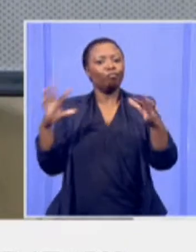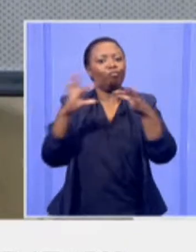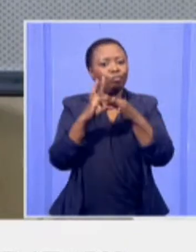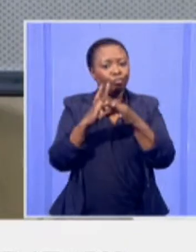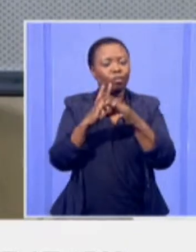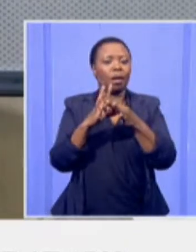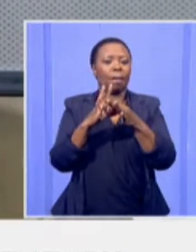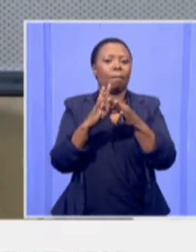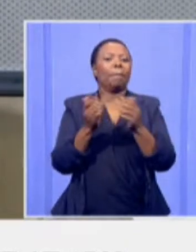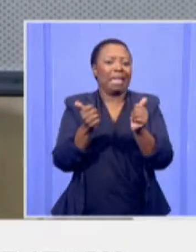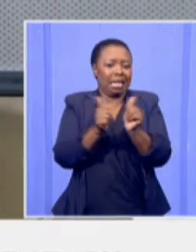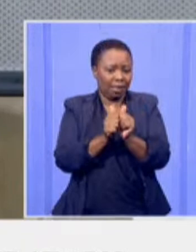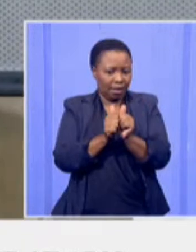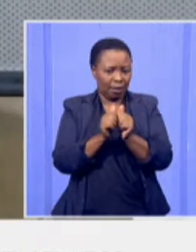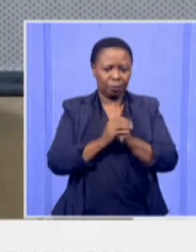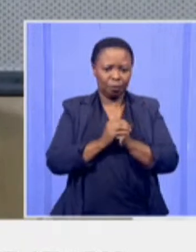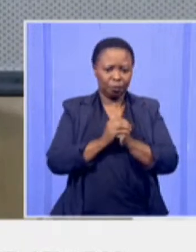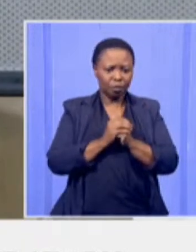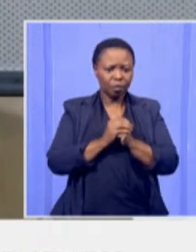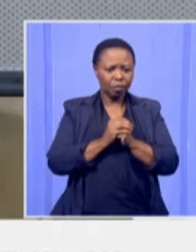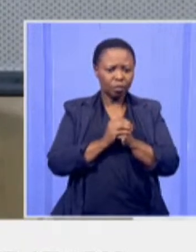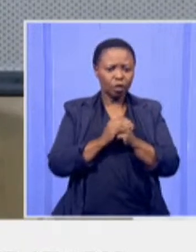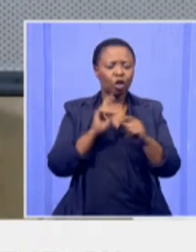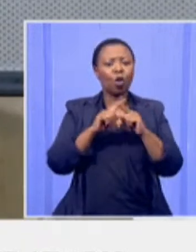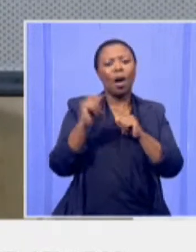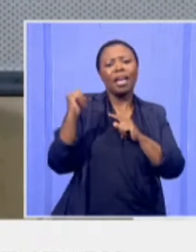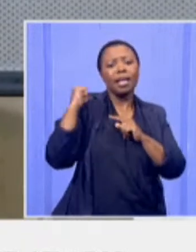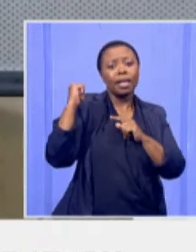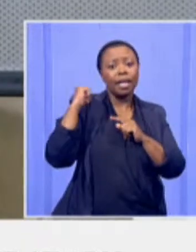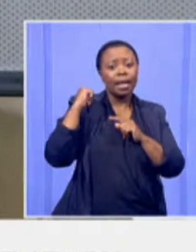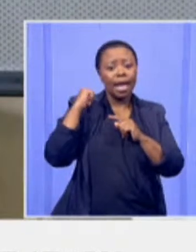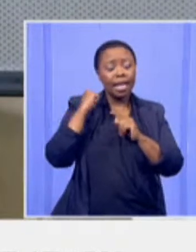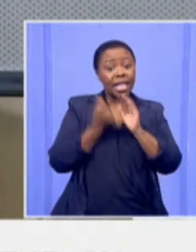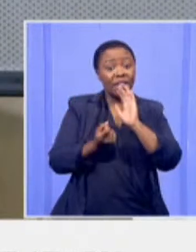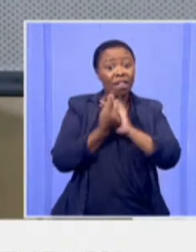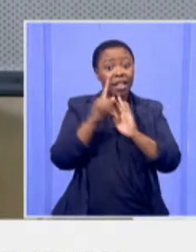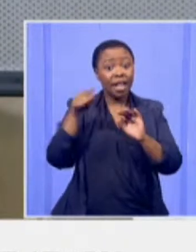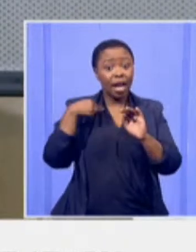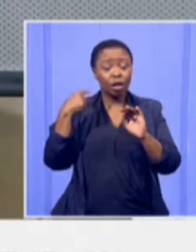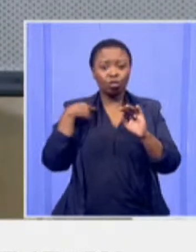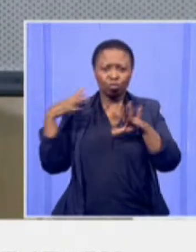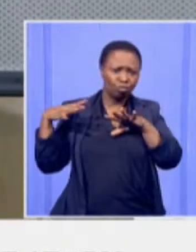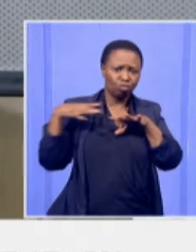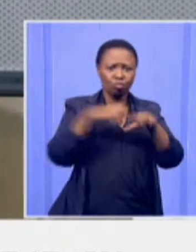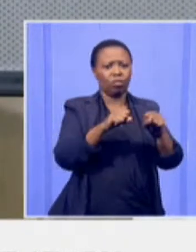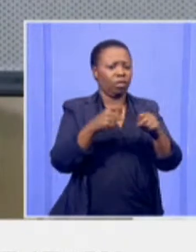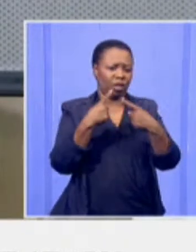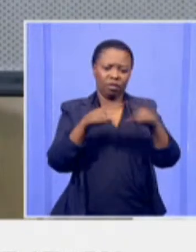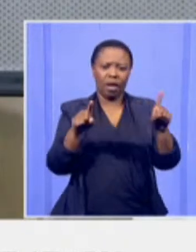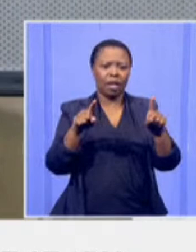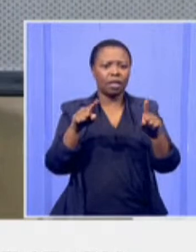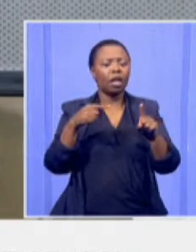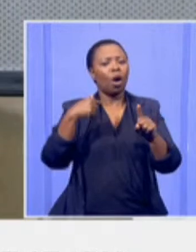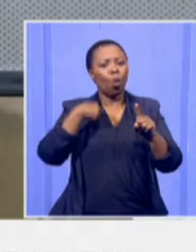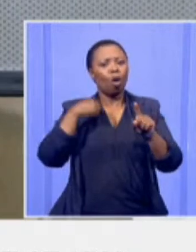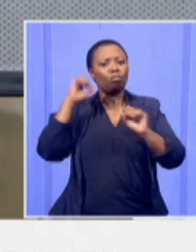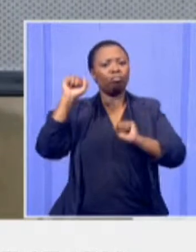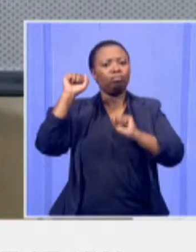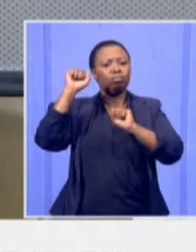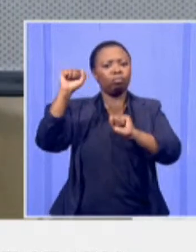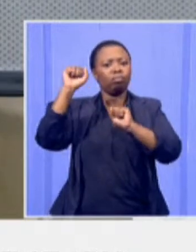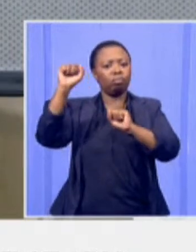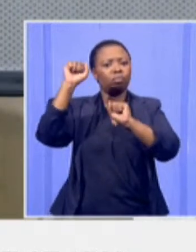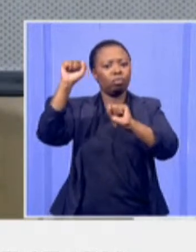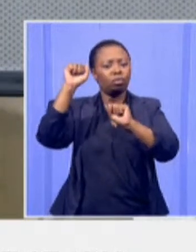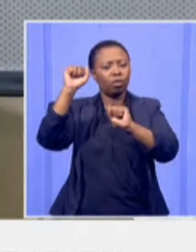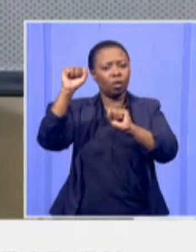And by the way, our event was not hijacked yesterday. We had a very successful picket as workers of Wits